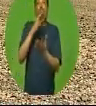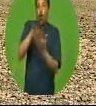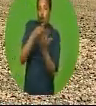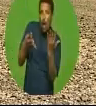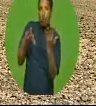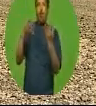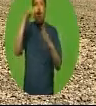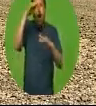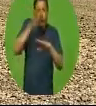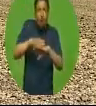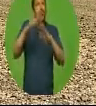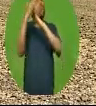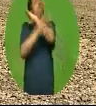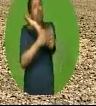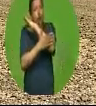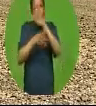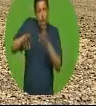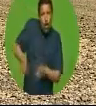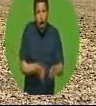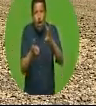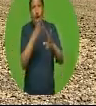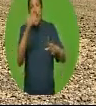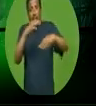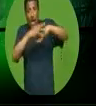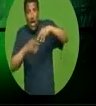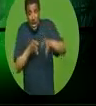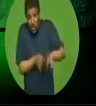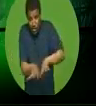on Rural Road and Irrigation Infrastructures.